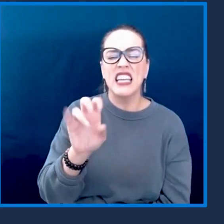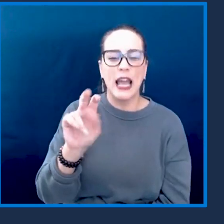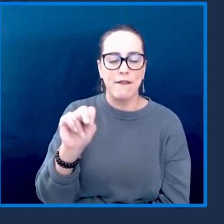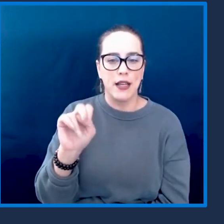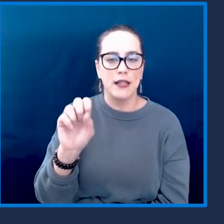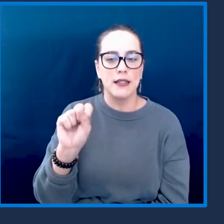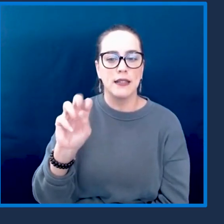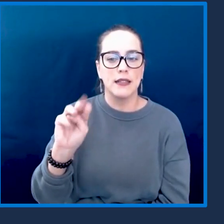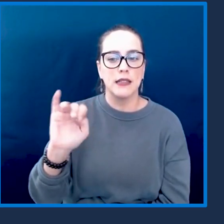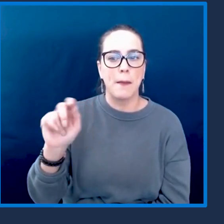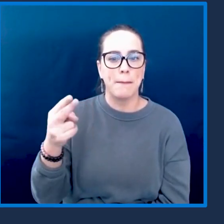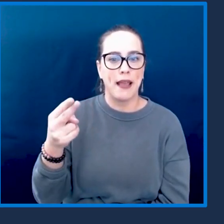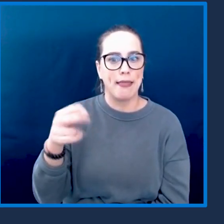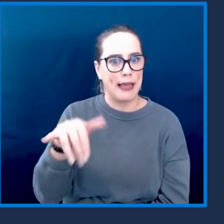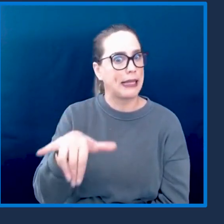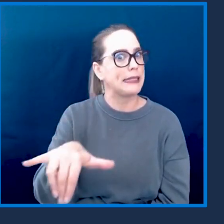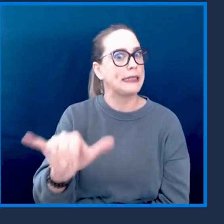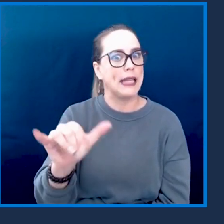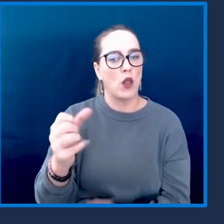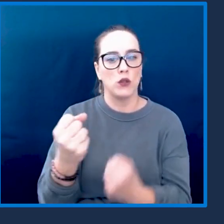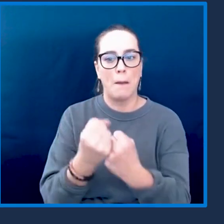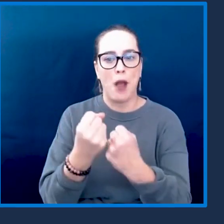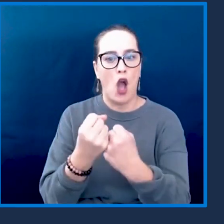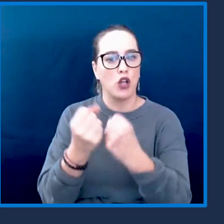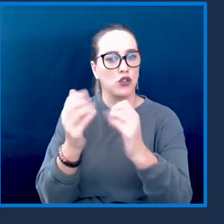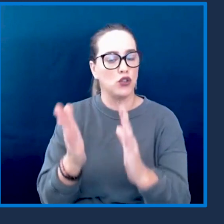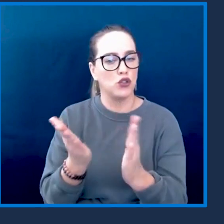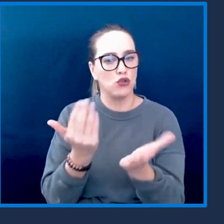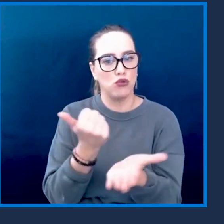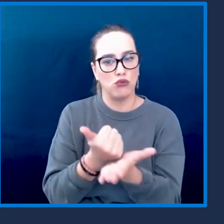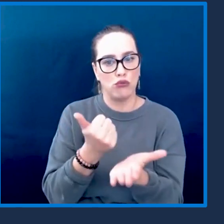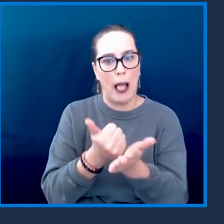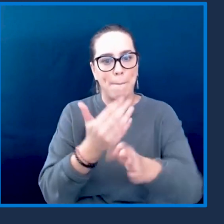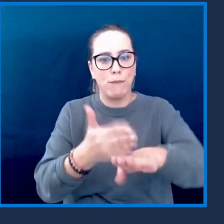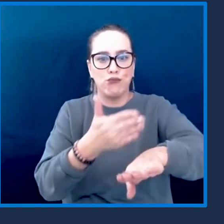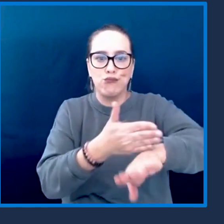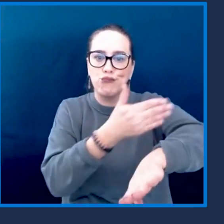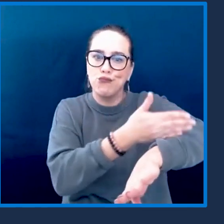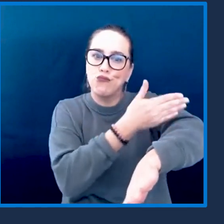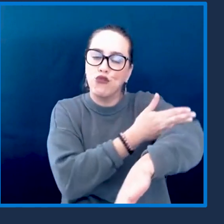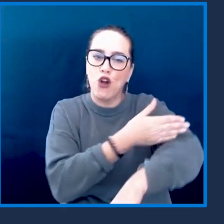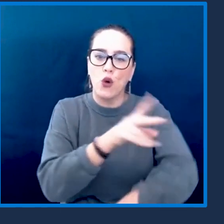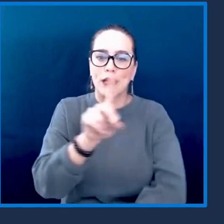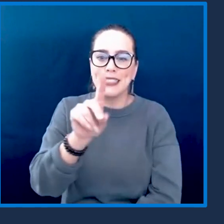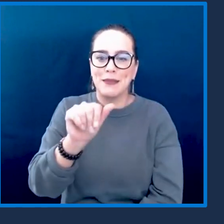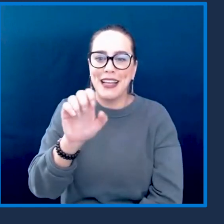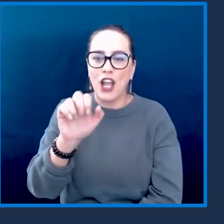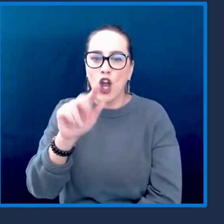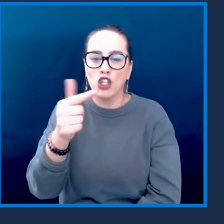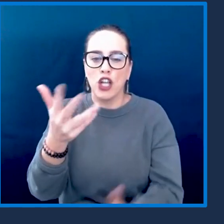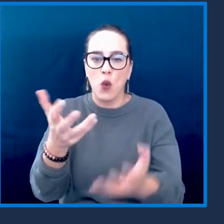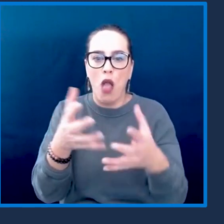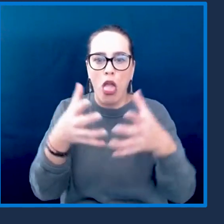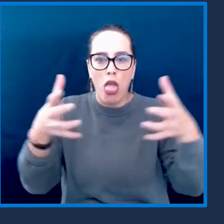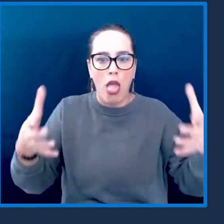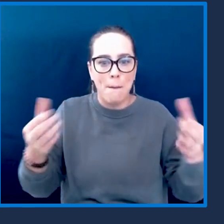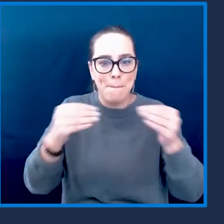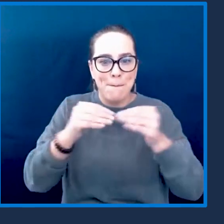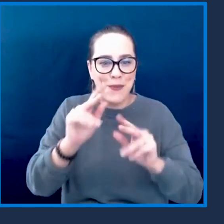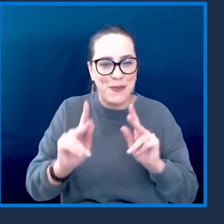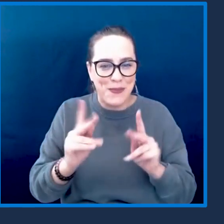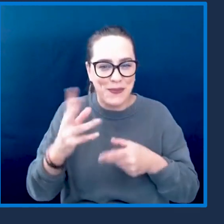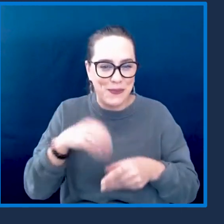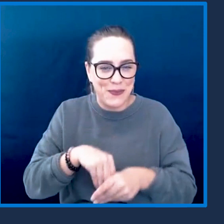grow the disability ERG. So my thought was, I wish I would have known this. I can help